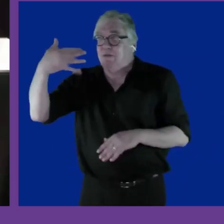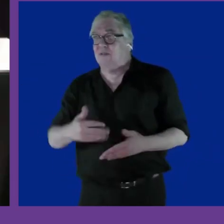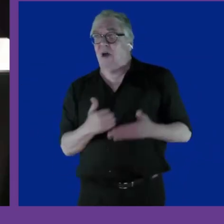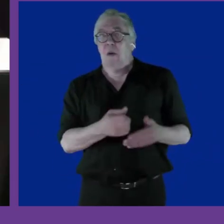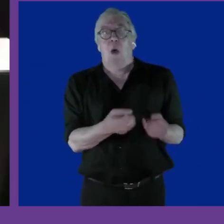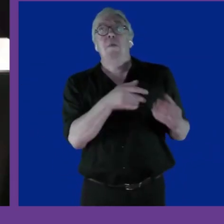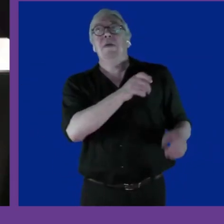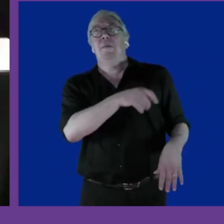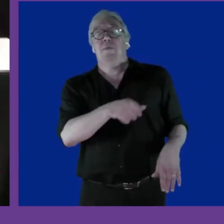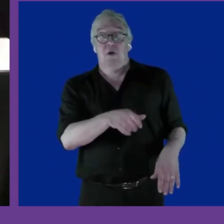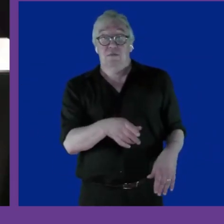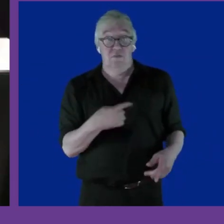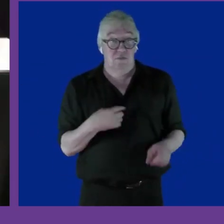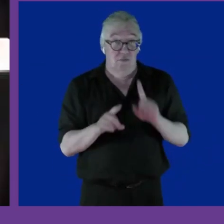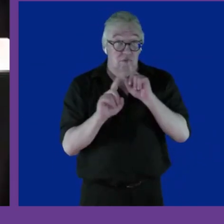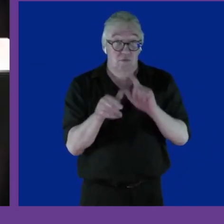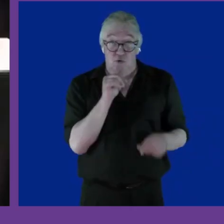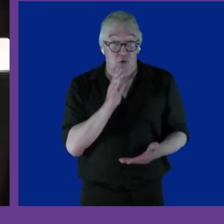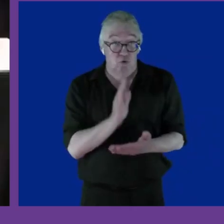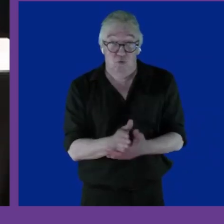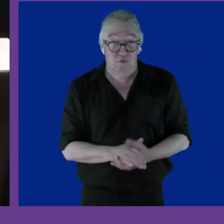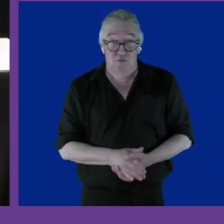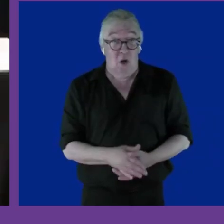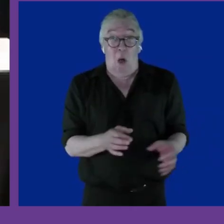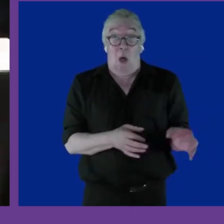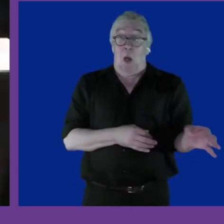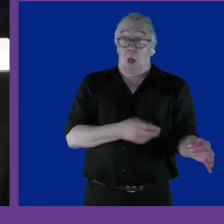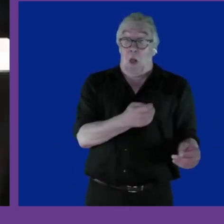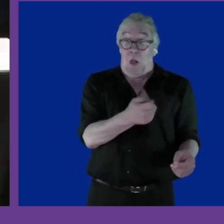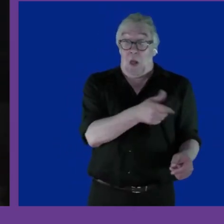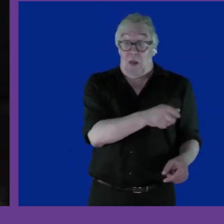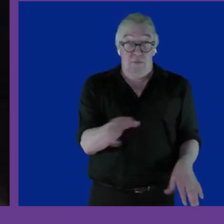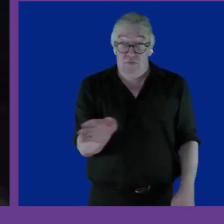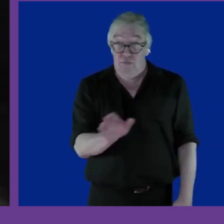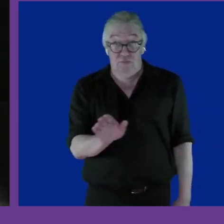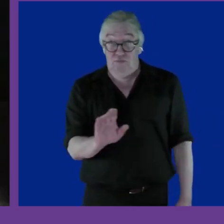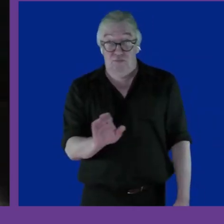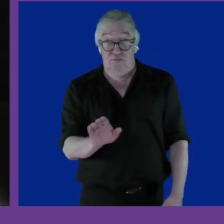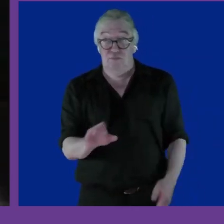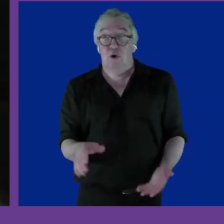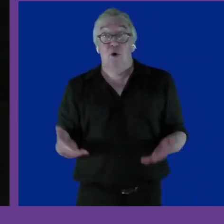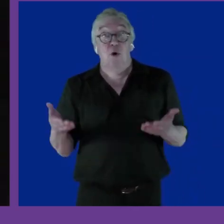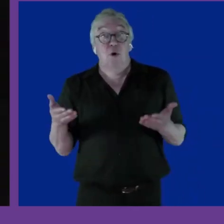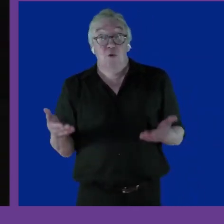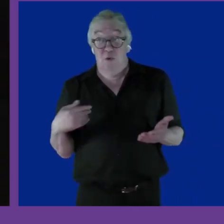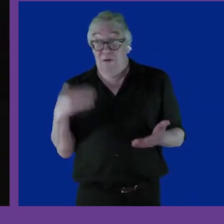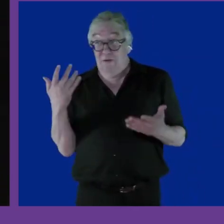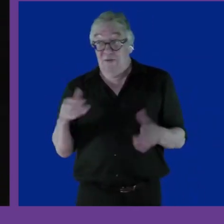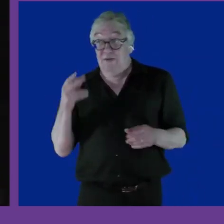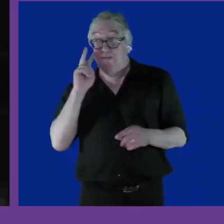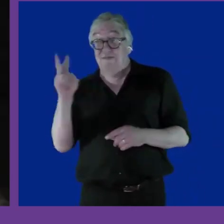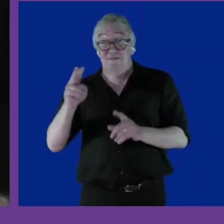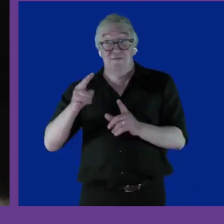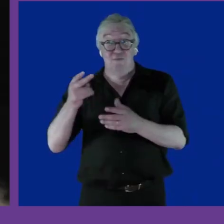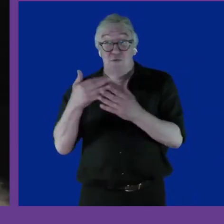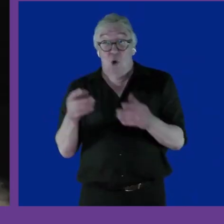it's simply not true that it's only a minority of people. I mean, we heard several figures right now, and I think it's a group